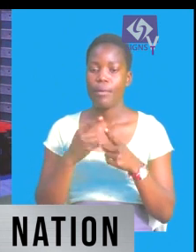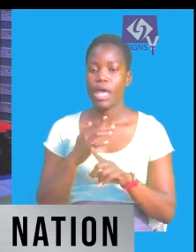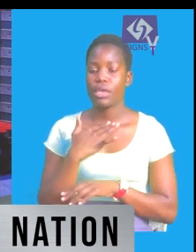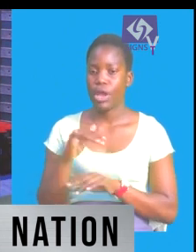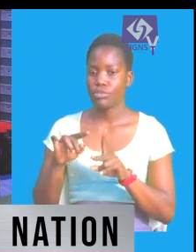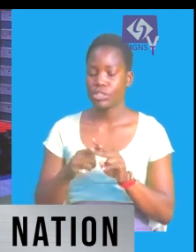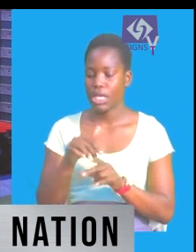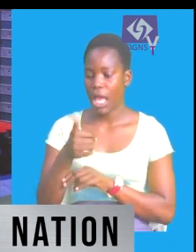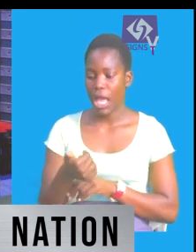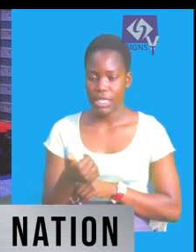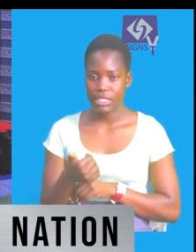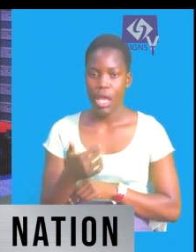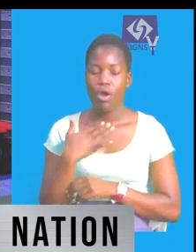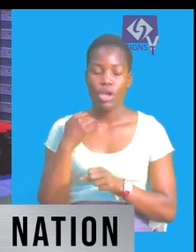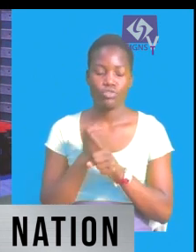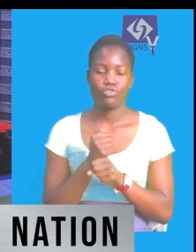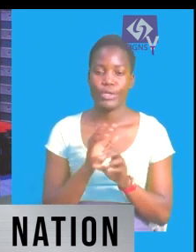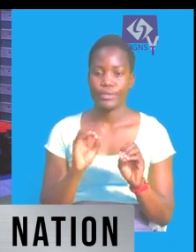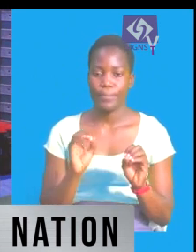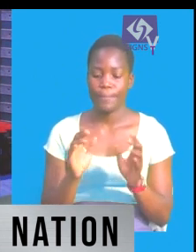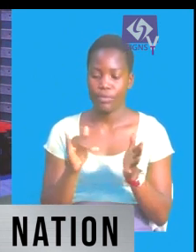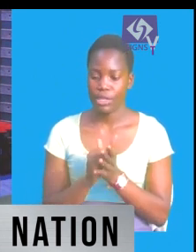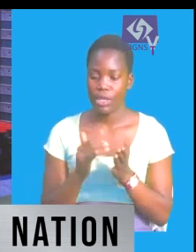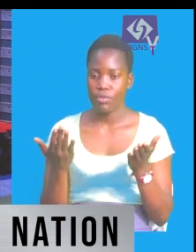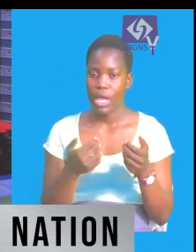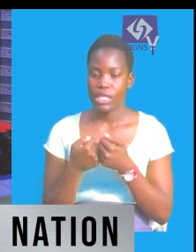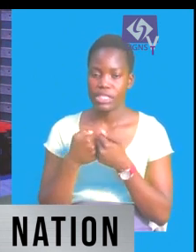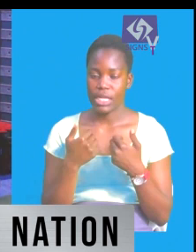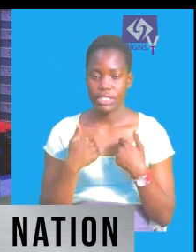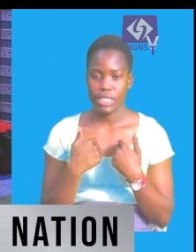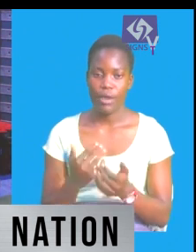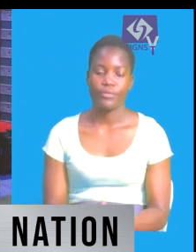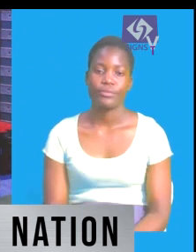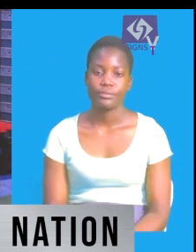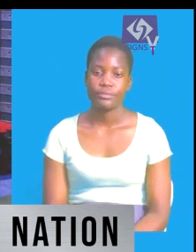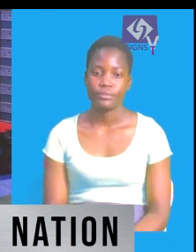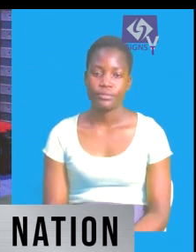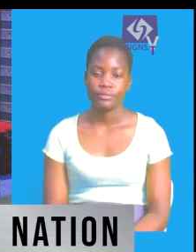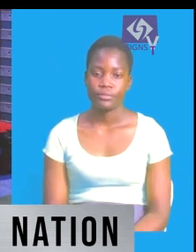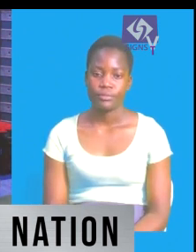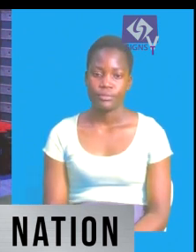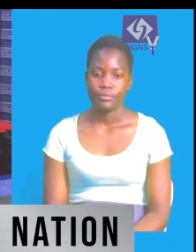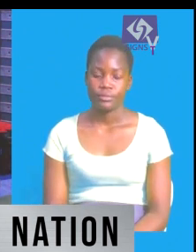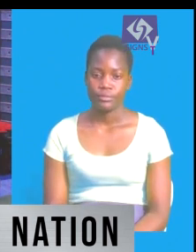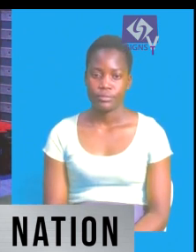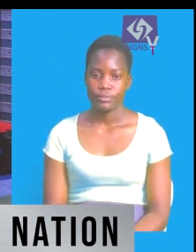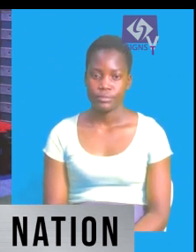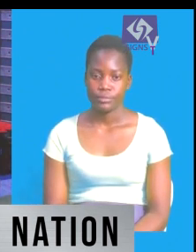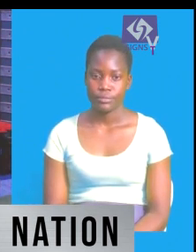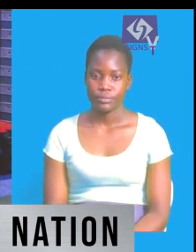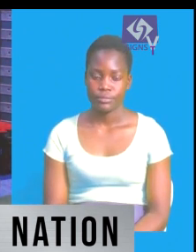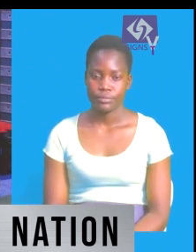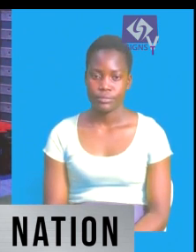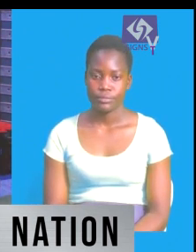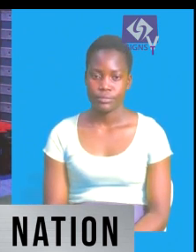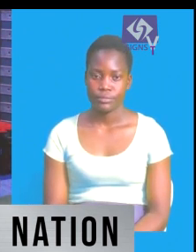Some don't have and they don't want to do. So that's where the challenge comes in. Okay. Yeah. Okay. Now,